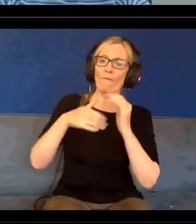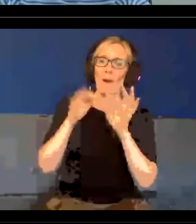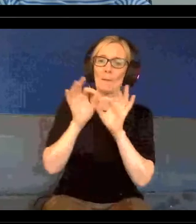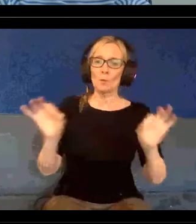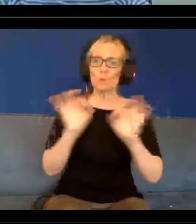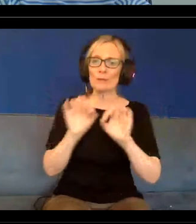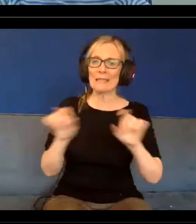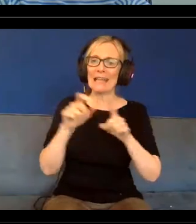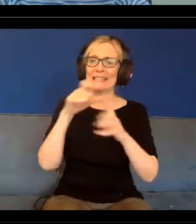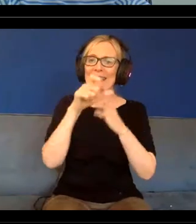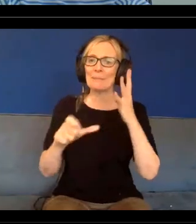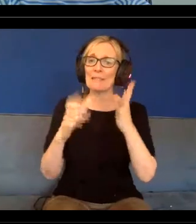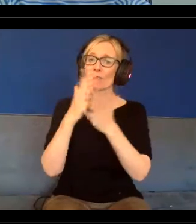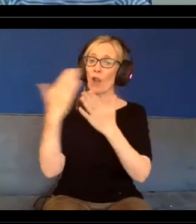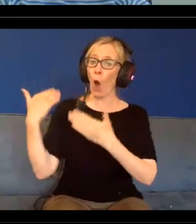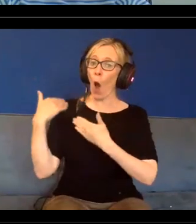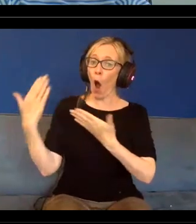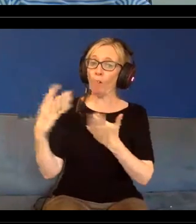over to you, Ruth.